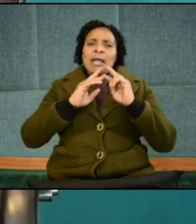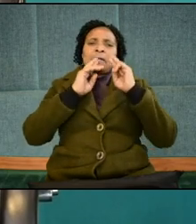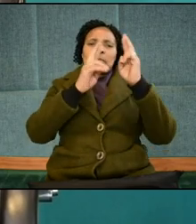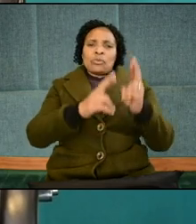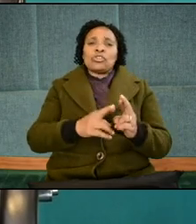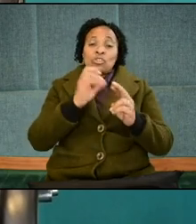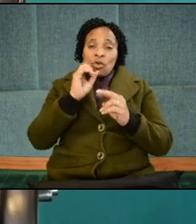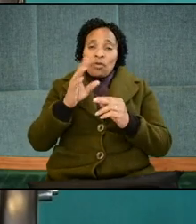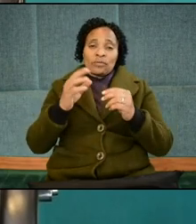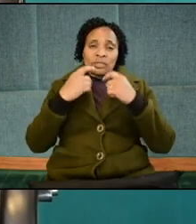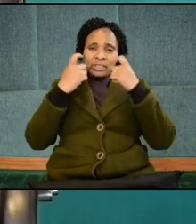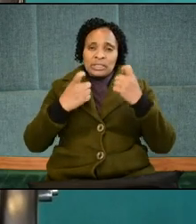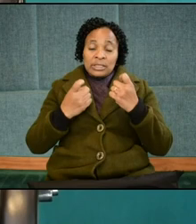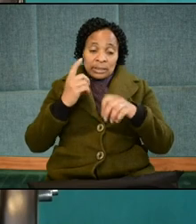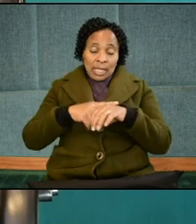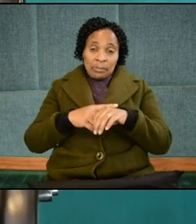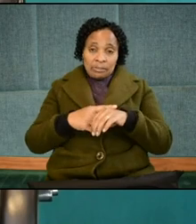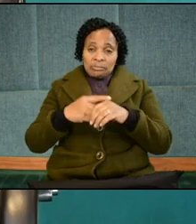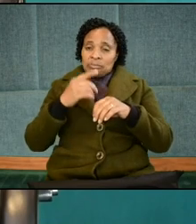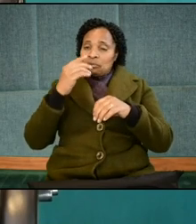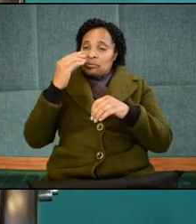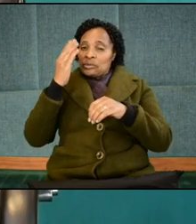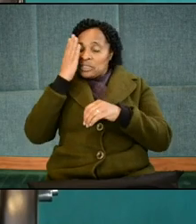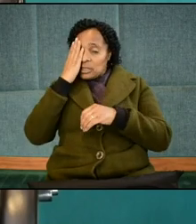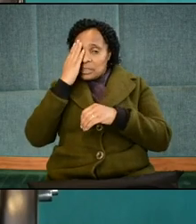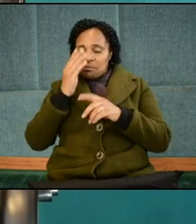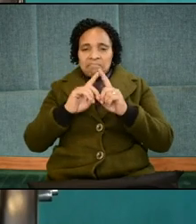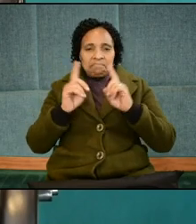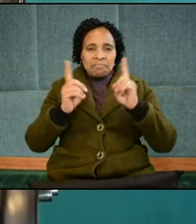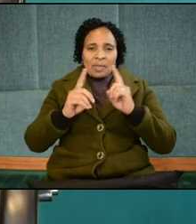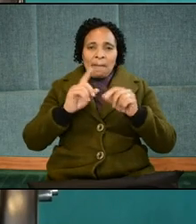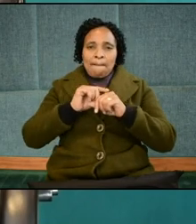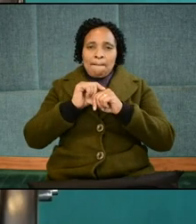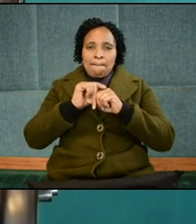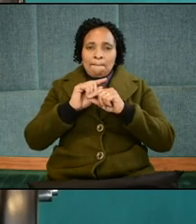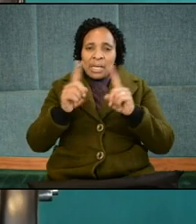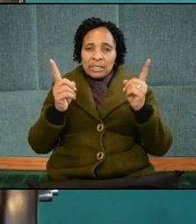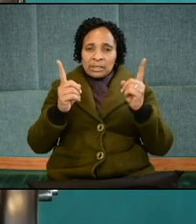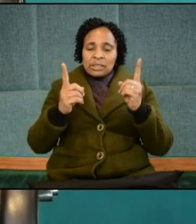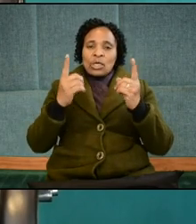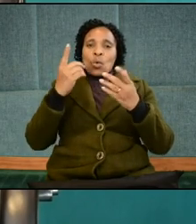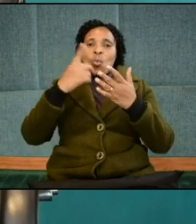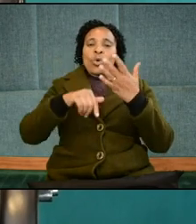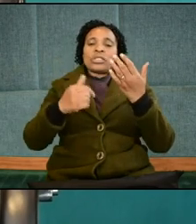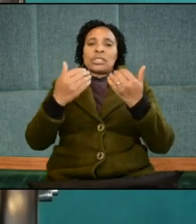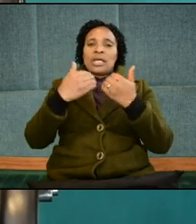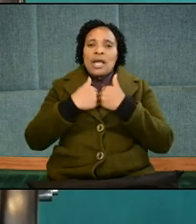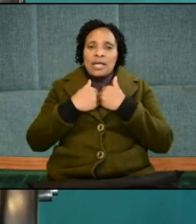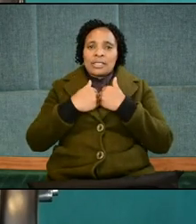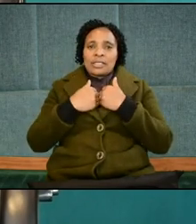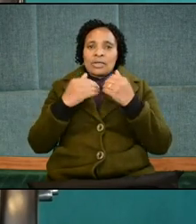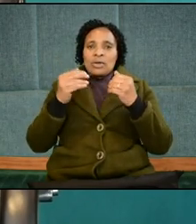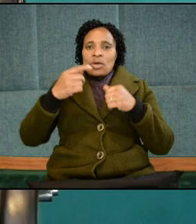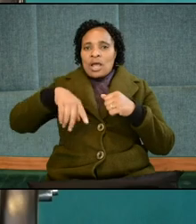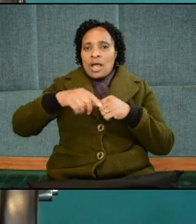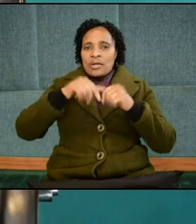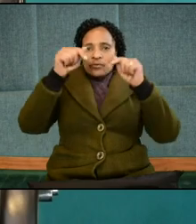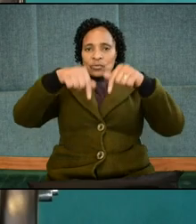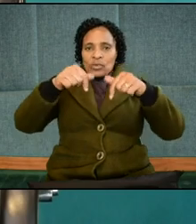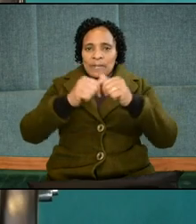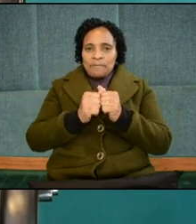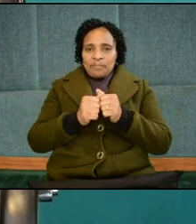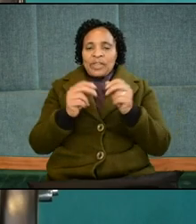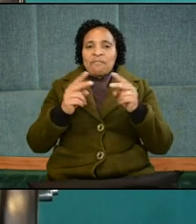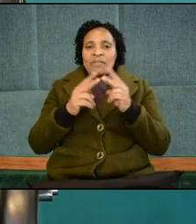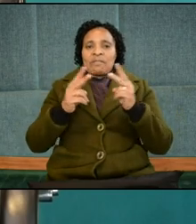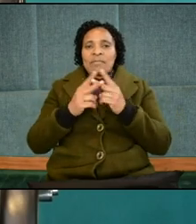not only during the times of the Israelites, but the consequences that it has even on us today. And it's